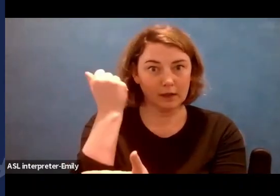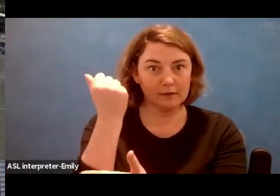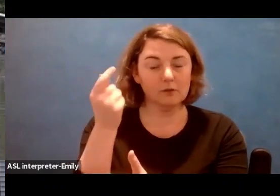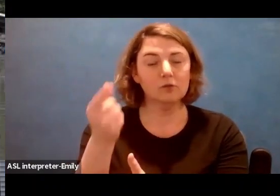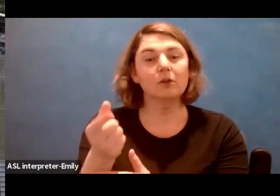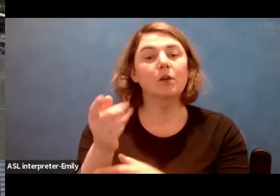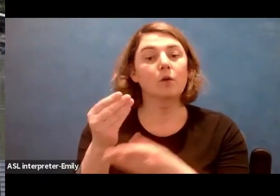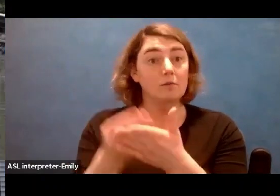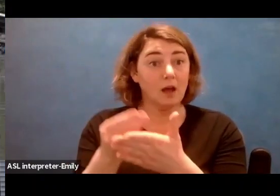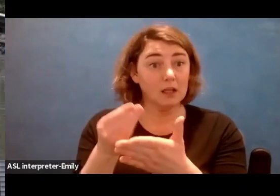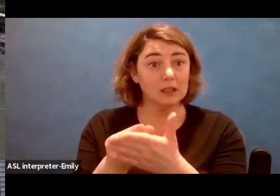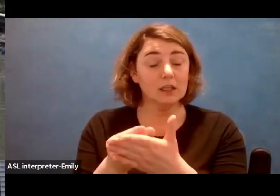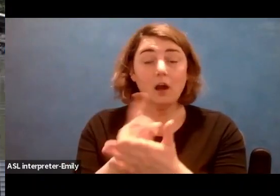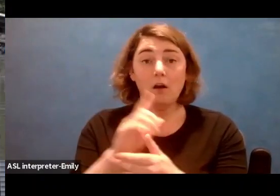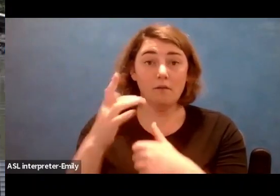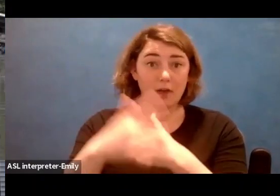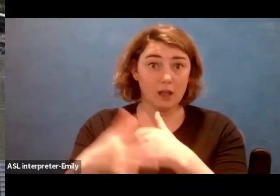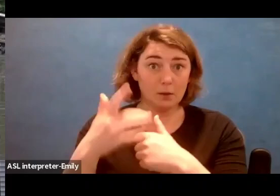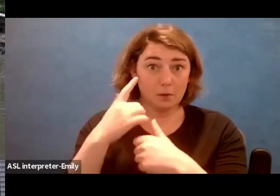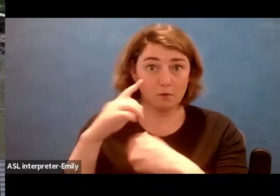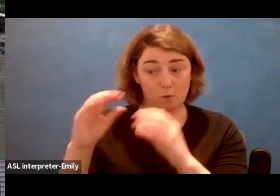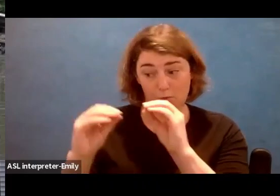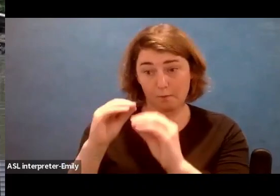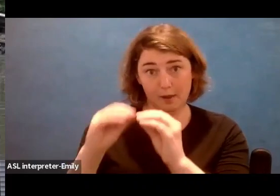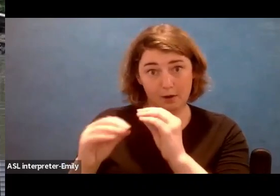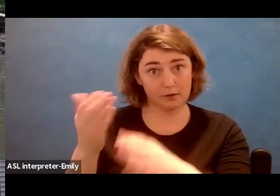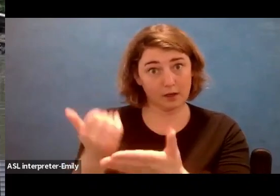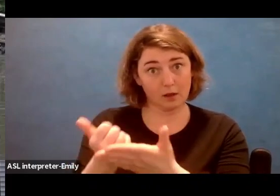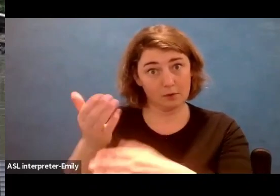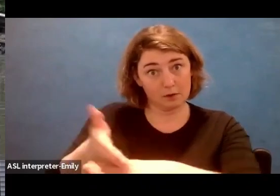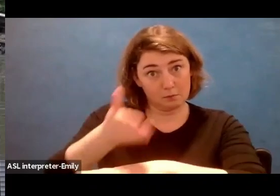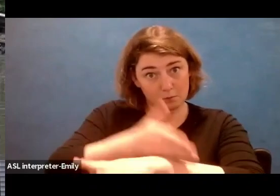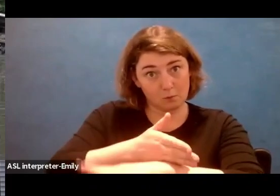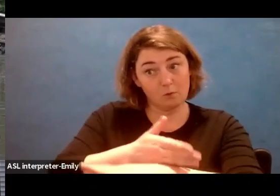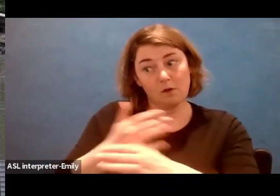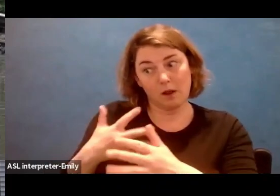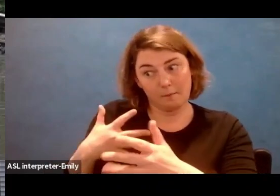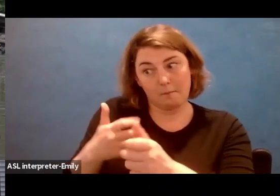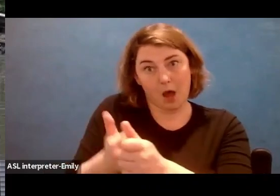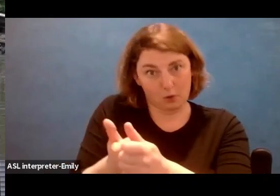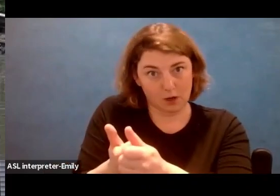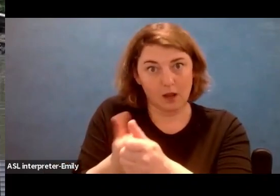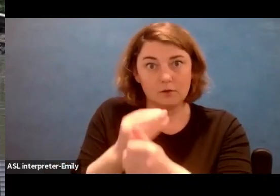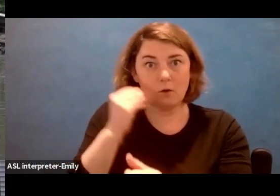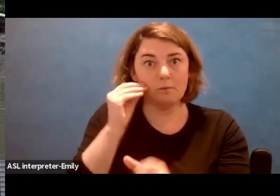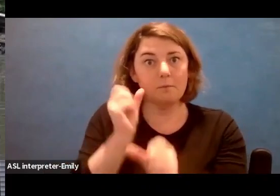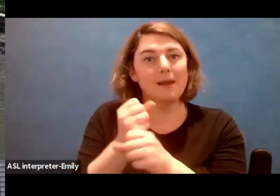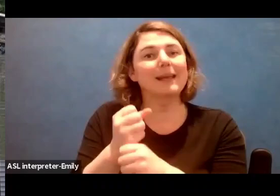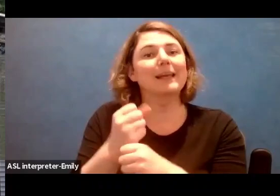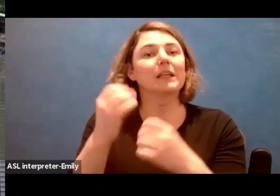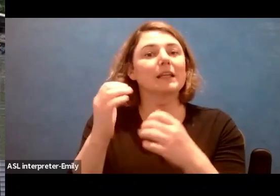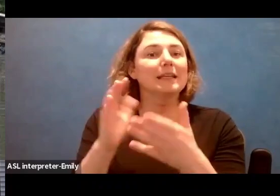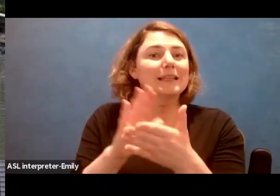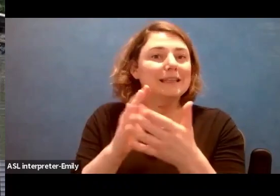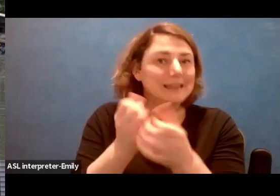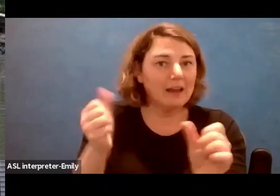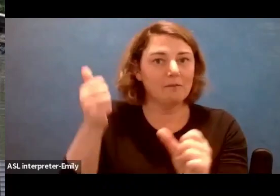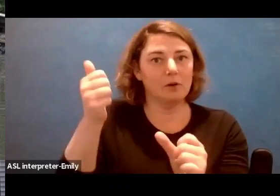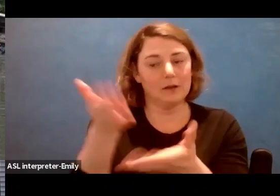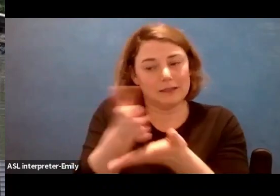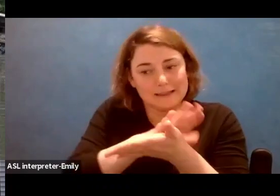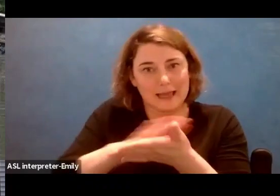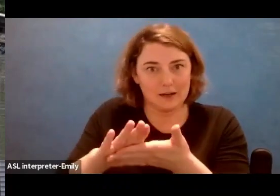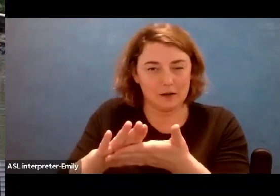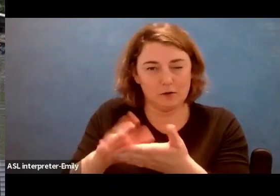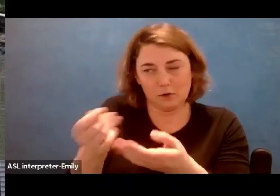funds are available for repairs to improve and modernize homes, make them safer and sanitary, to remove any health